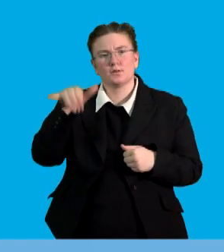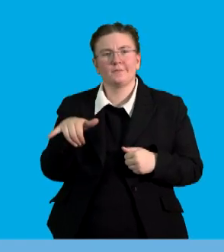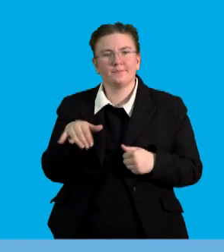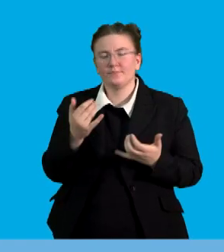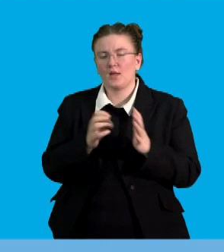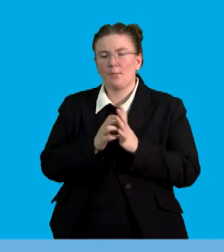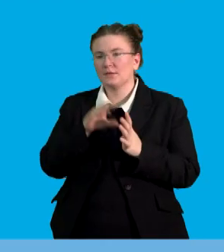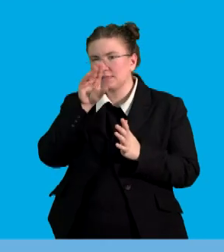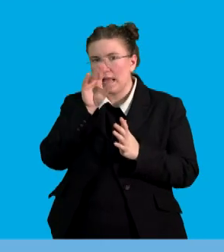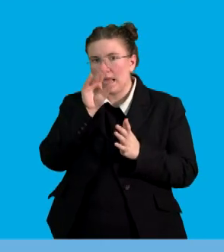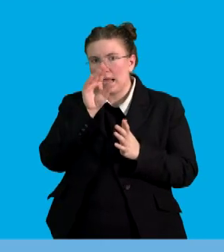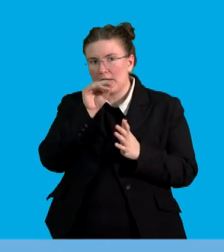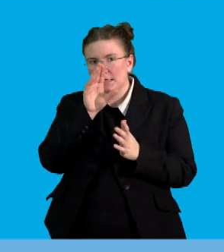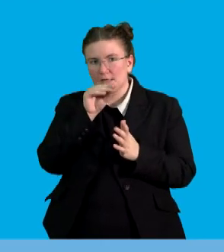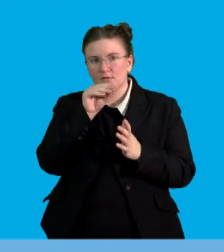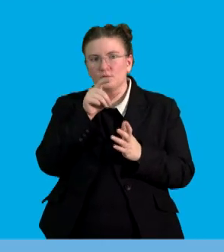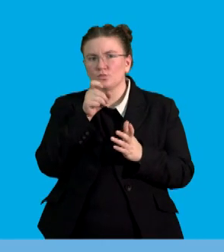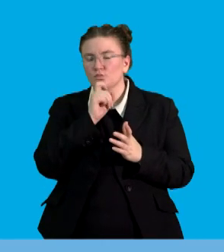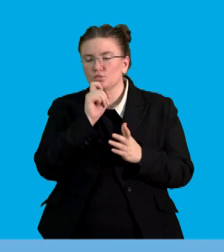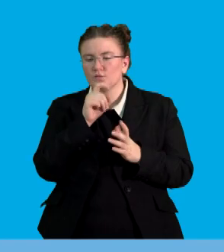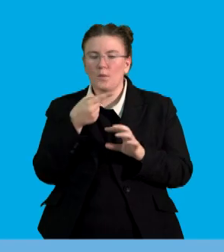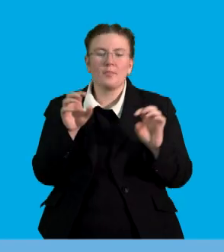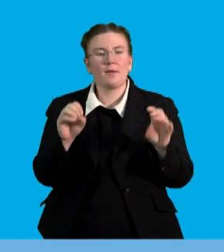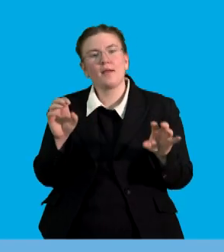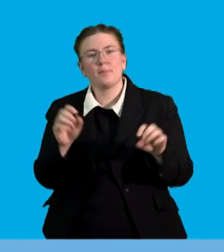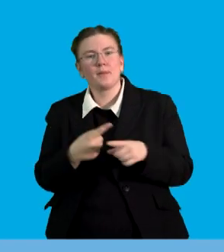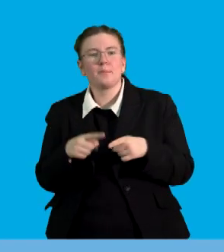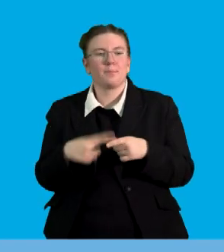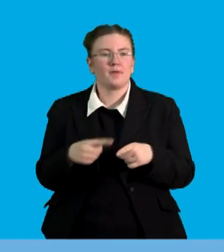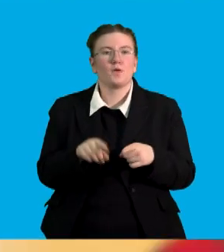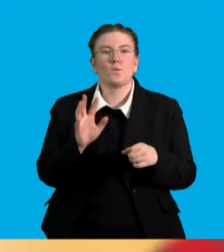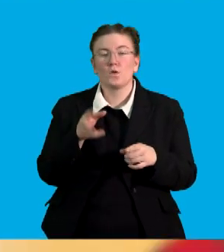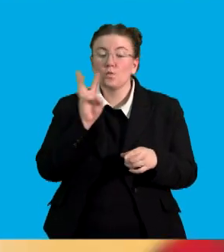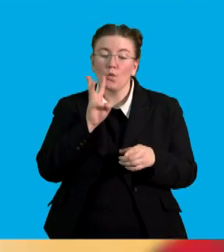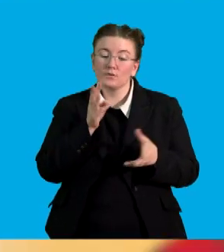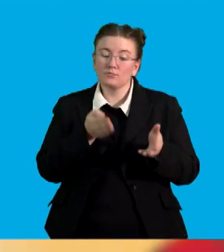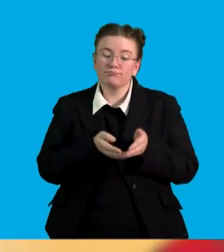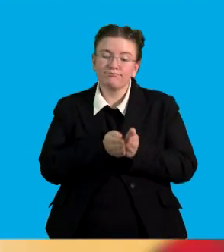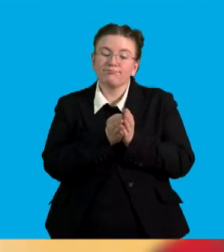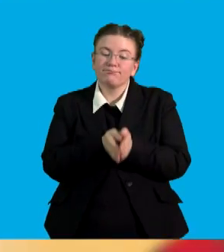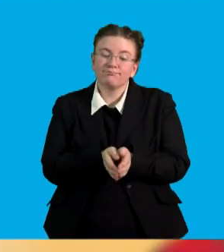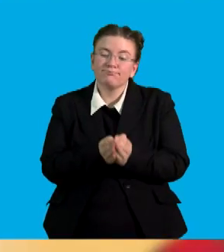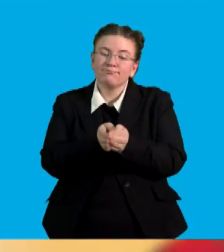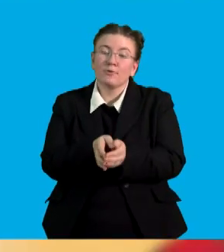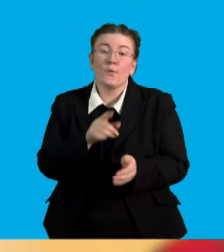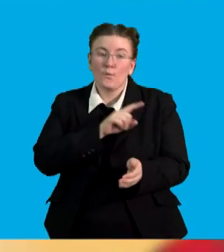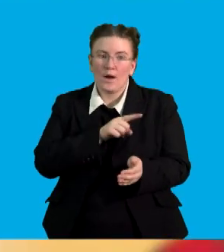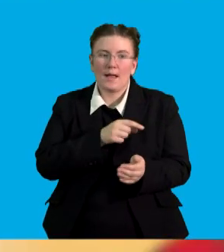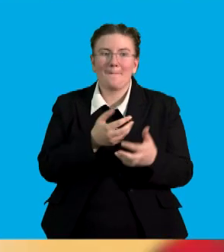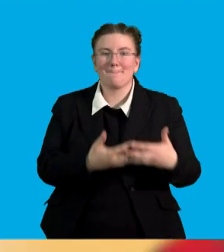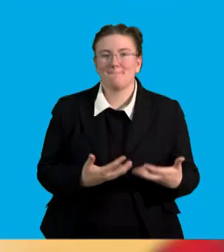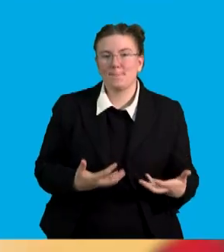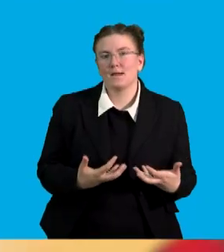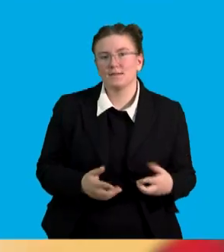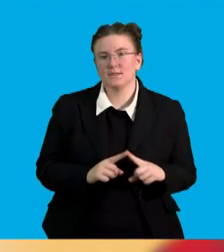we are using when we are bathing to play around there in the bathtub, so they float on water because they have less mass as compared to the